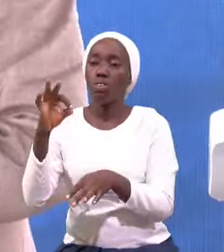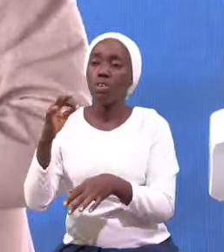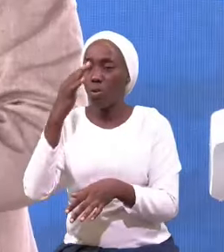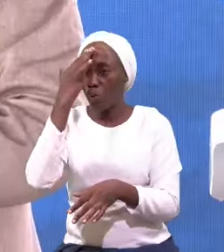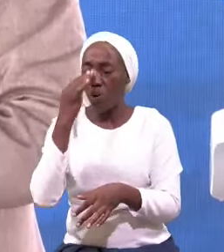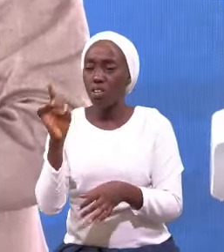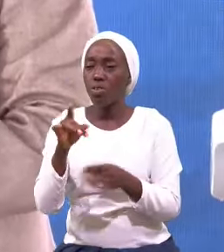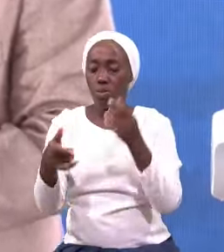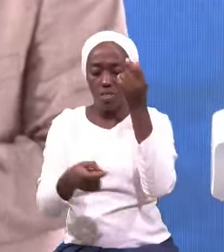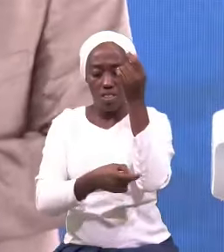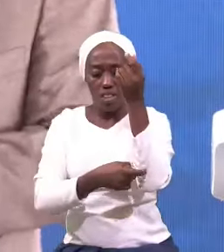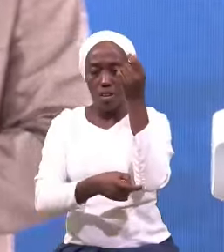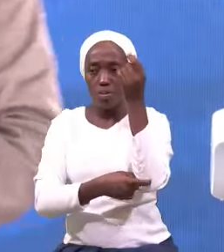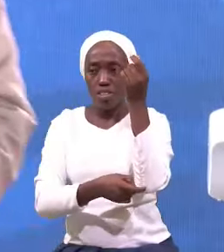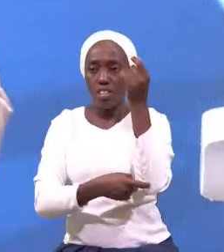of God?